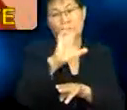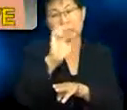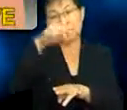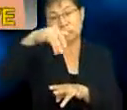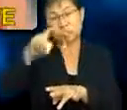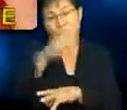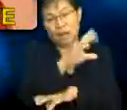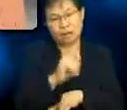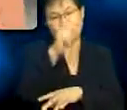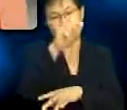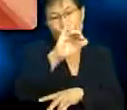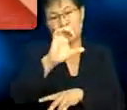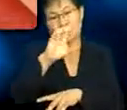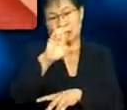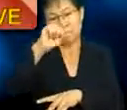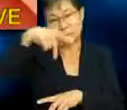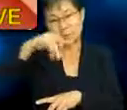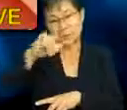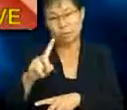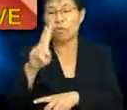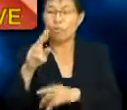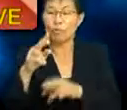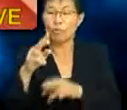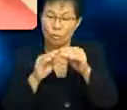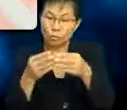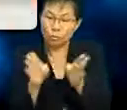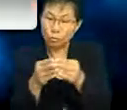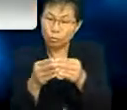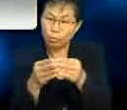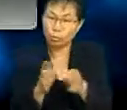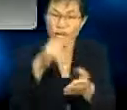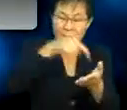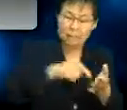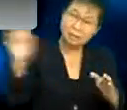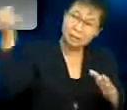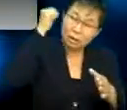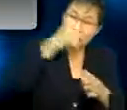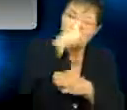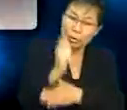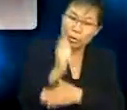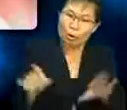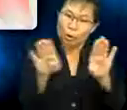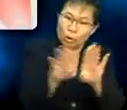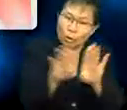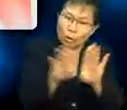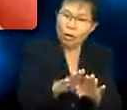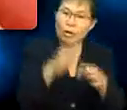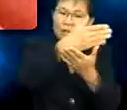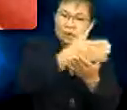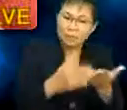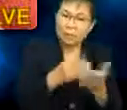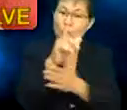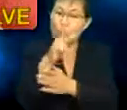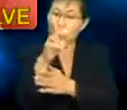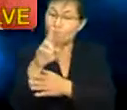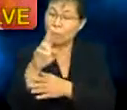the bicuspid and the tricuspid valve. This soft dub sound is due to the